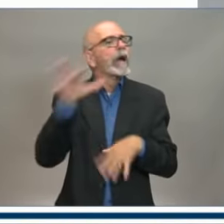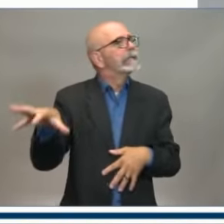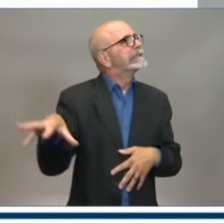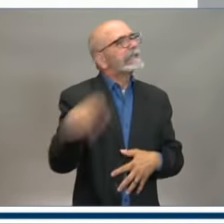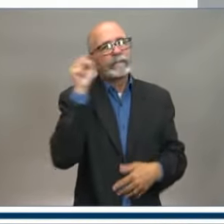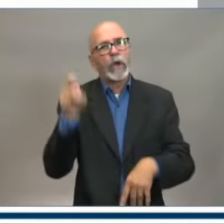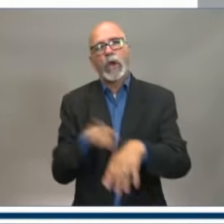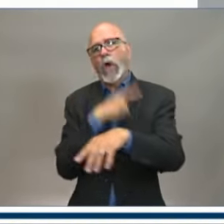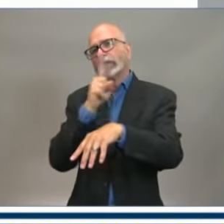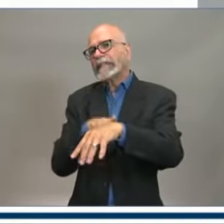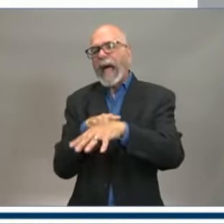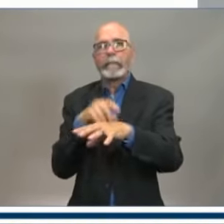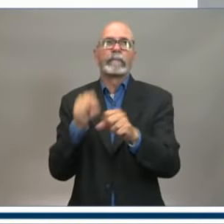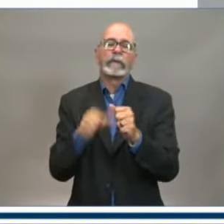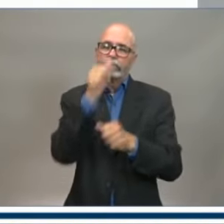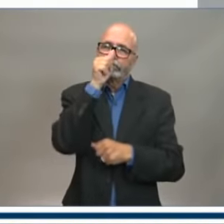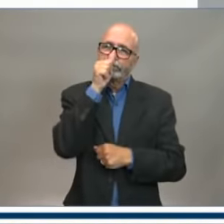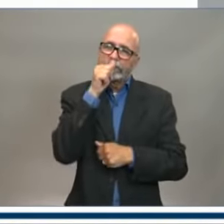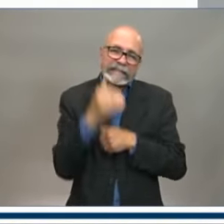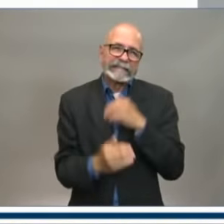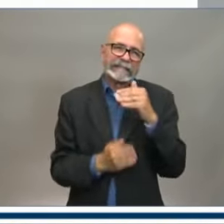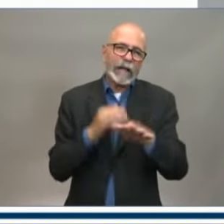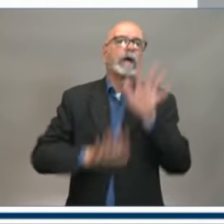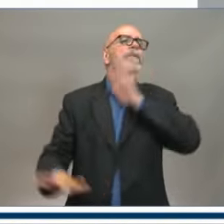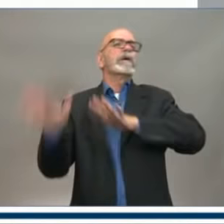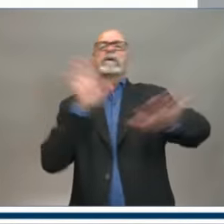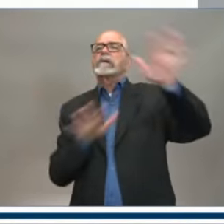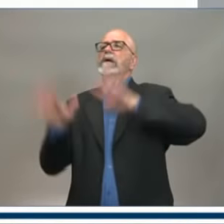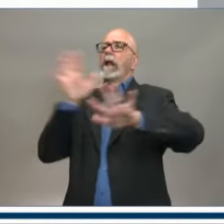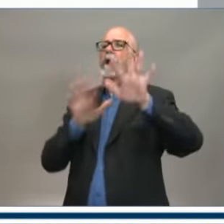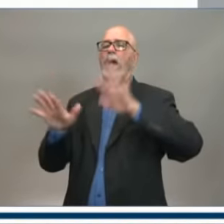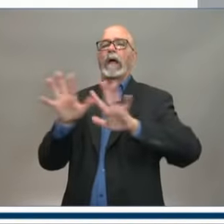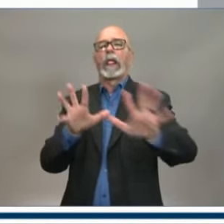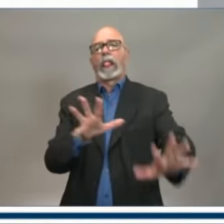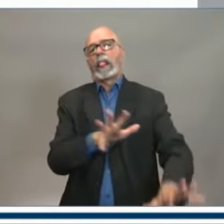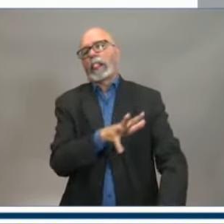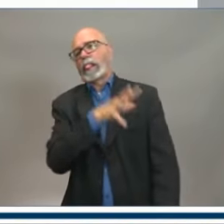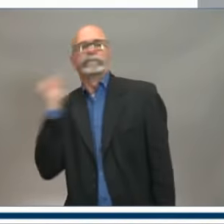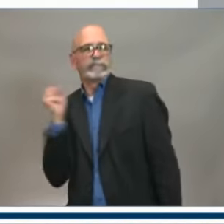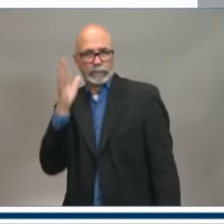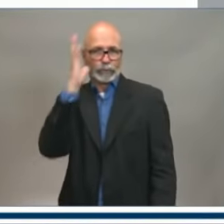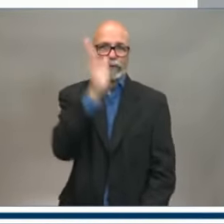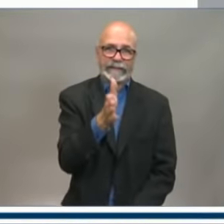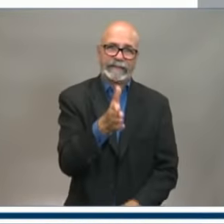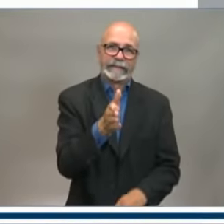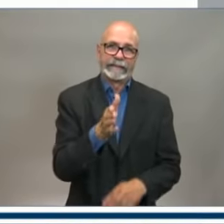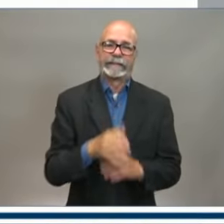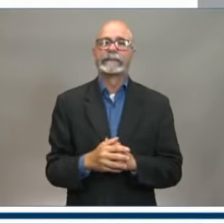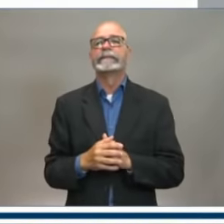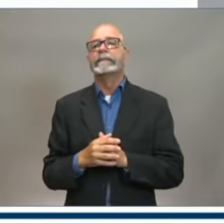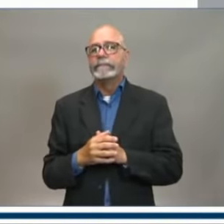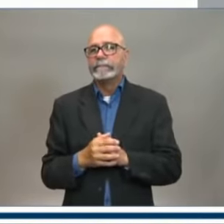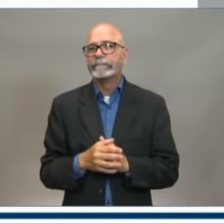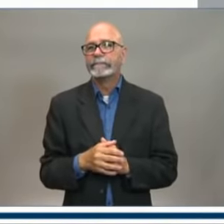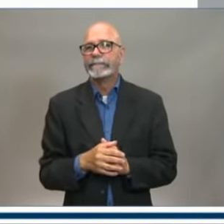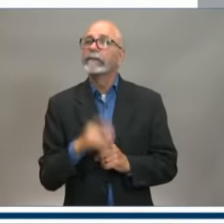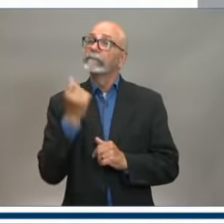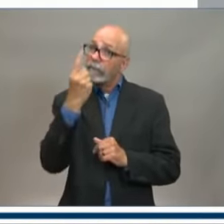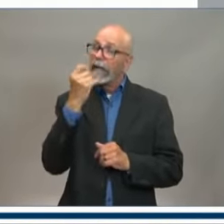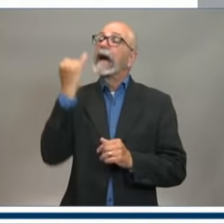adapt to this, but if we're patient with each other, if we work together, we can move